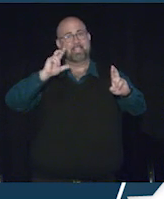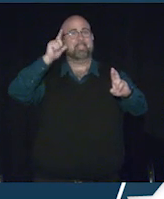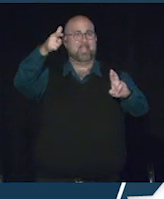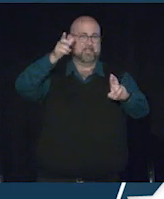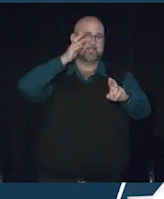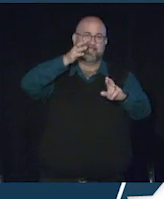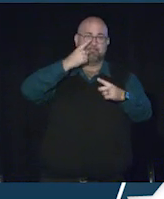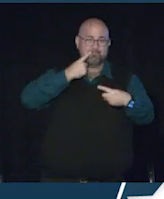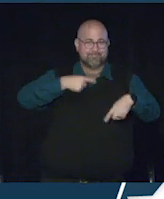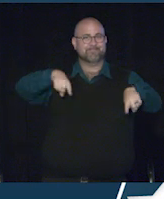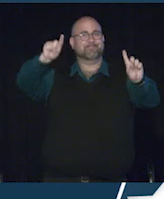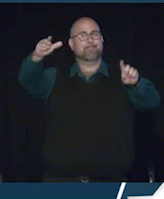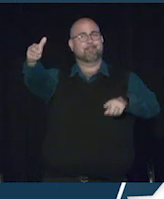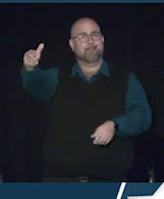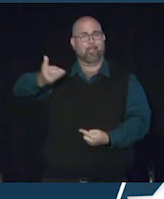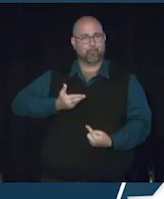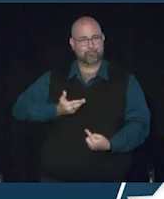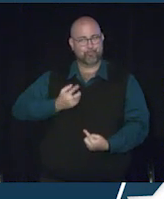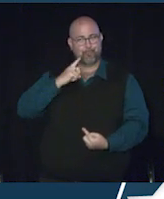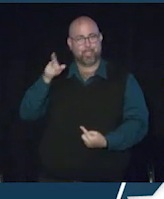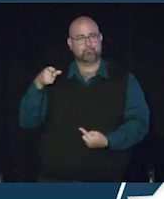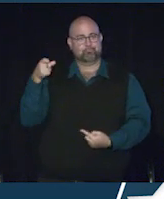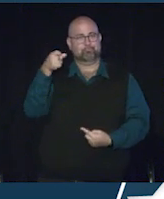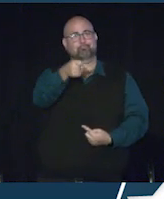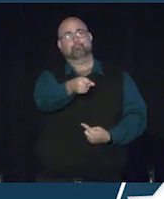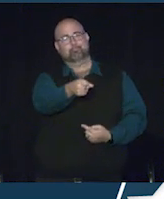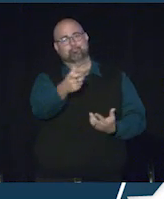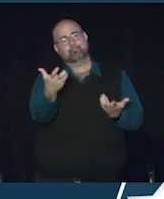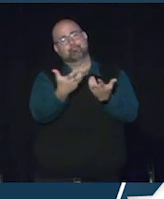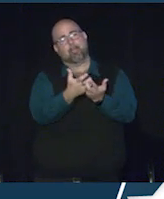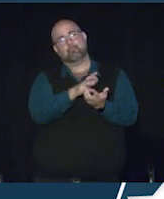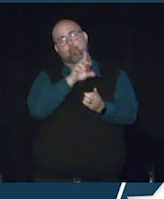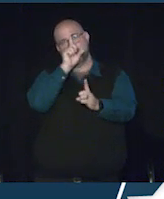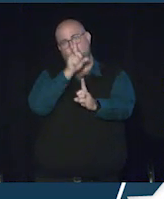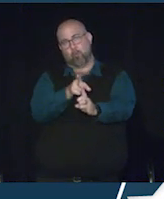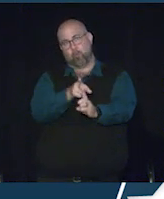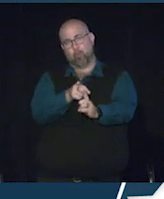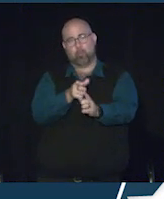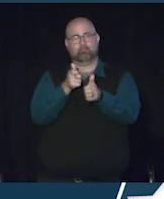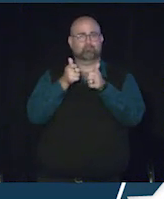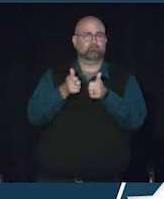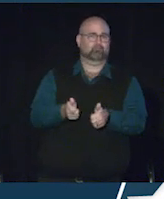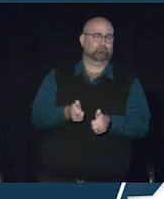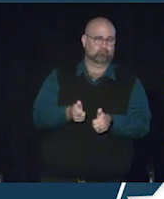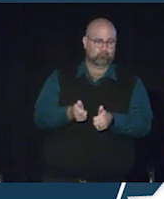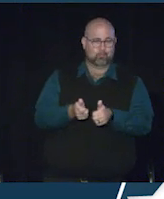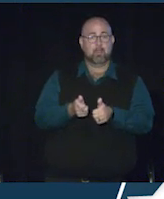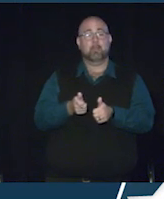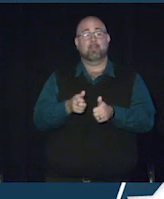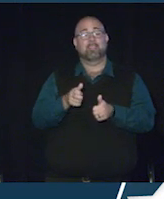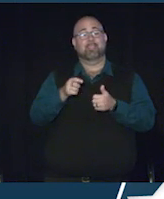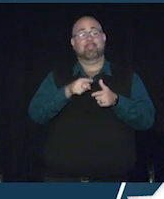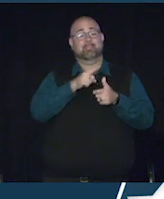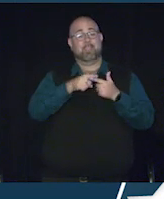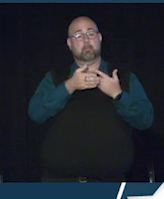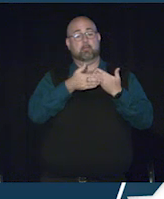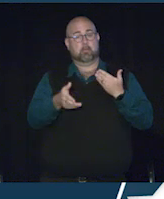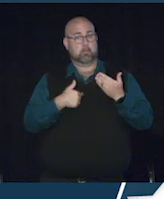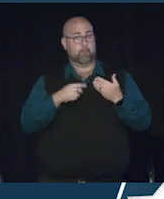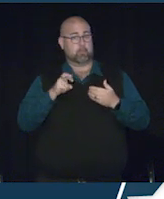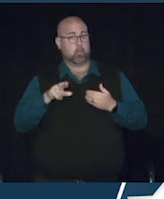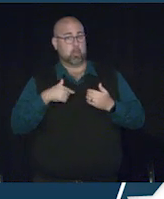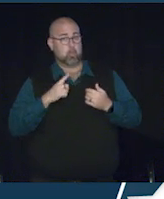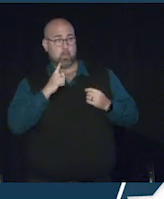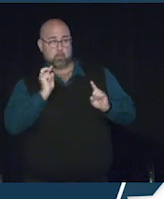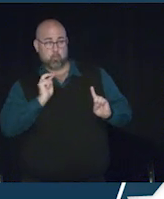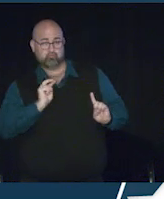result in a job placement for them that matches the employment goal listed on their plan. From there, VR will continue to follow